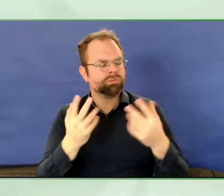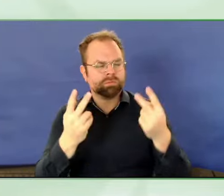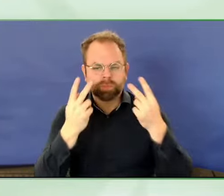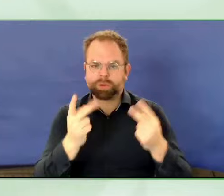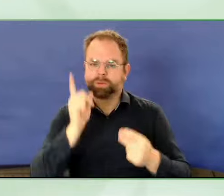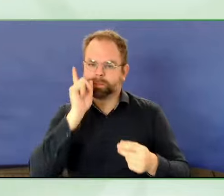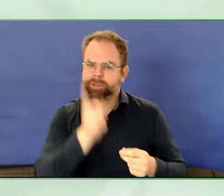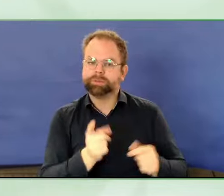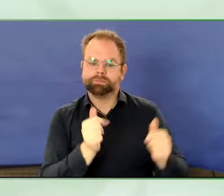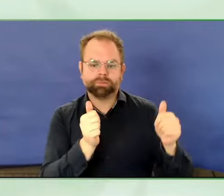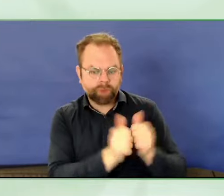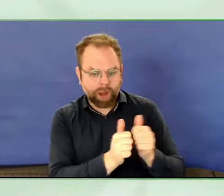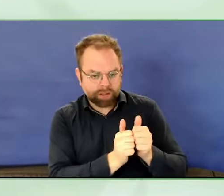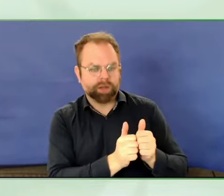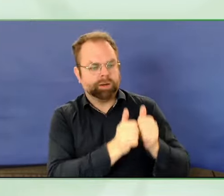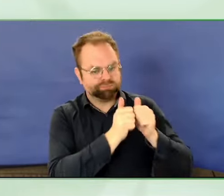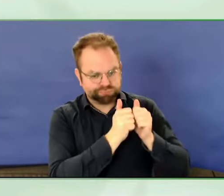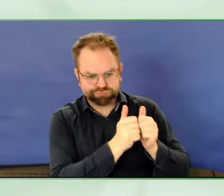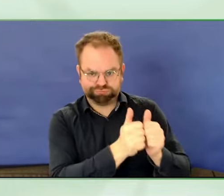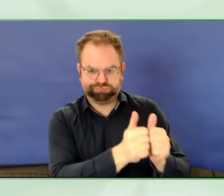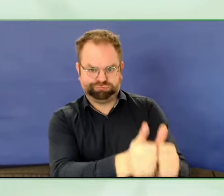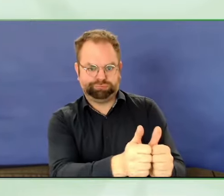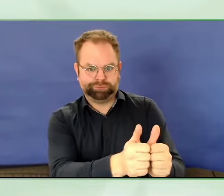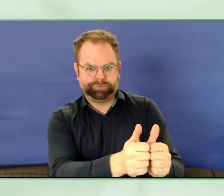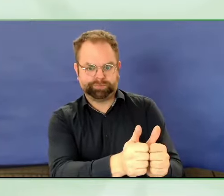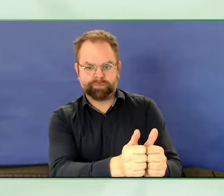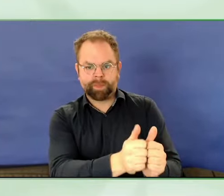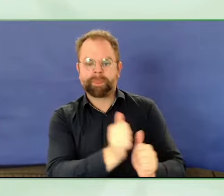like impact topic, which needs to be really taken